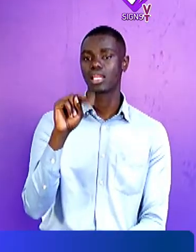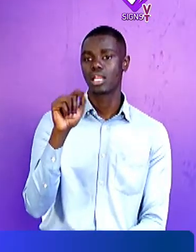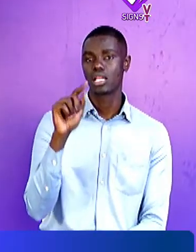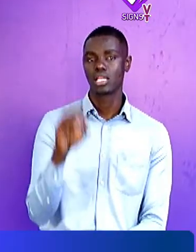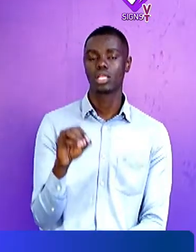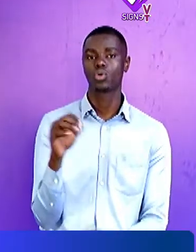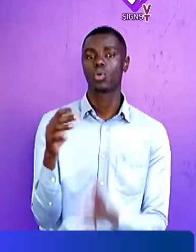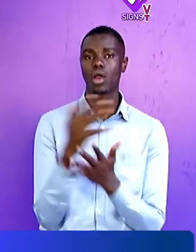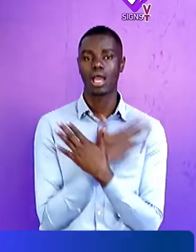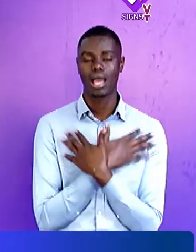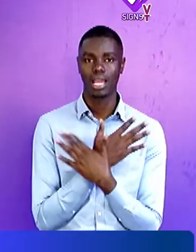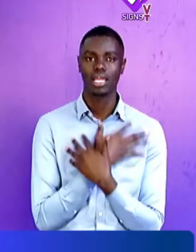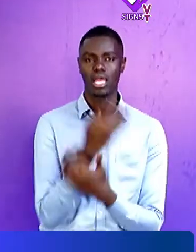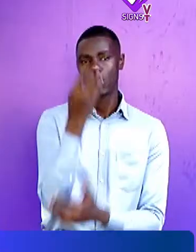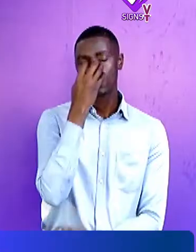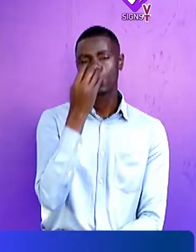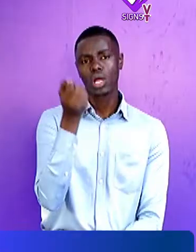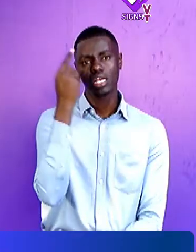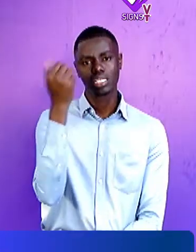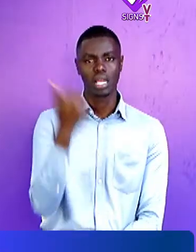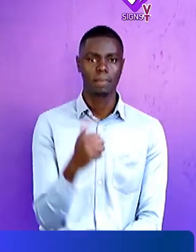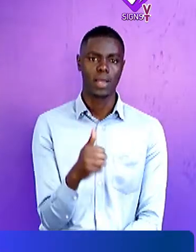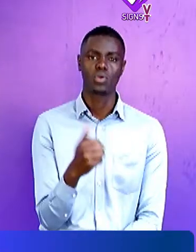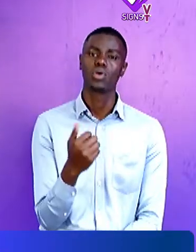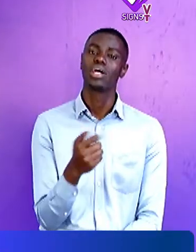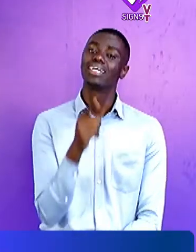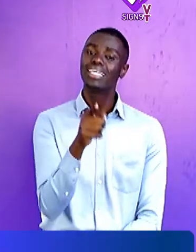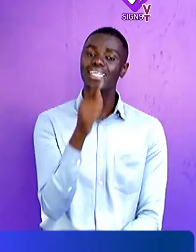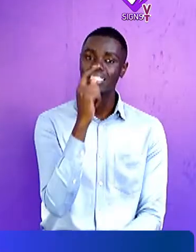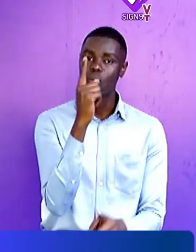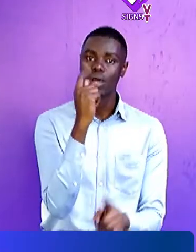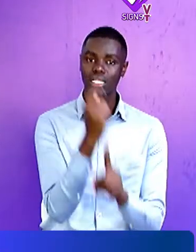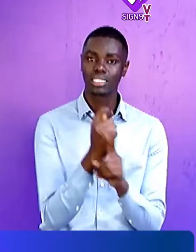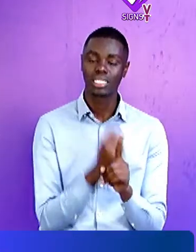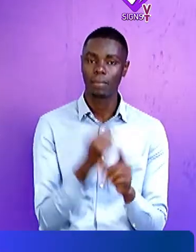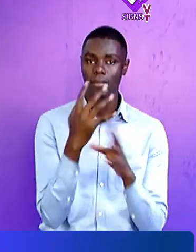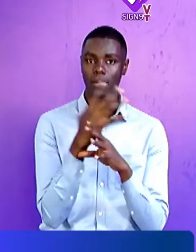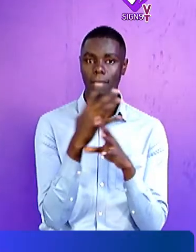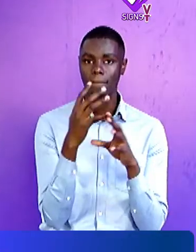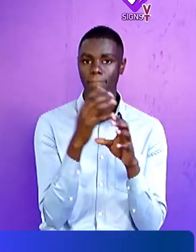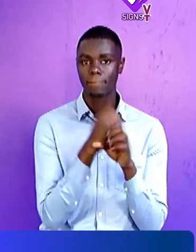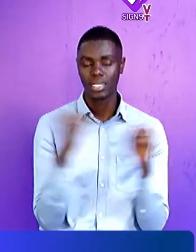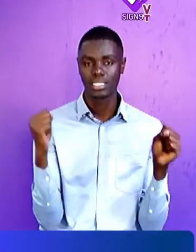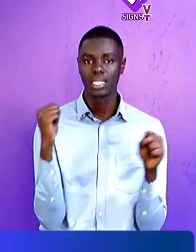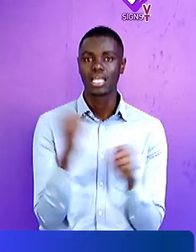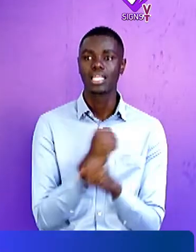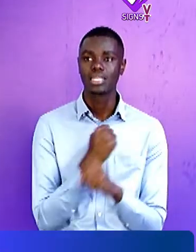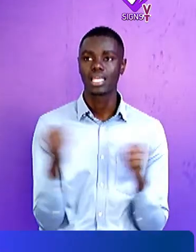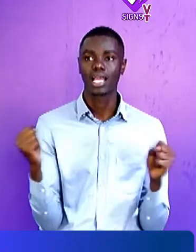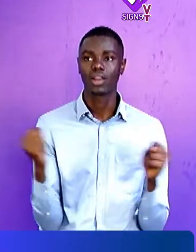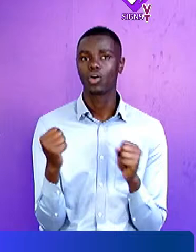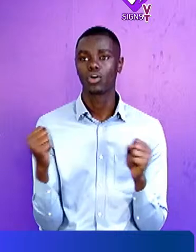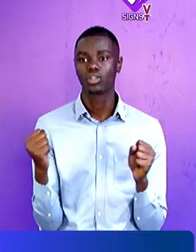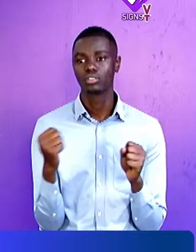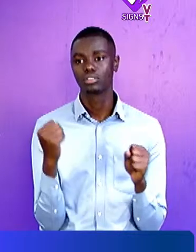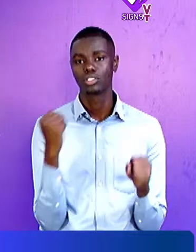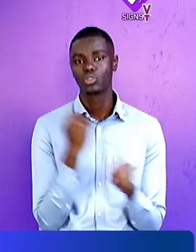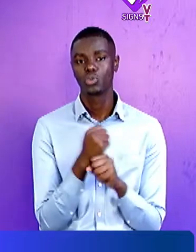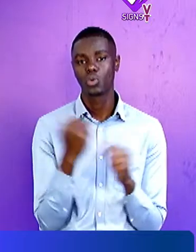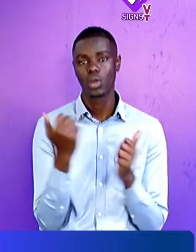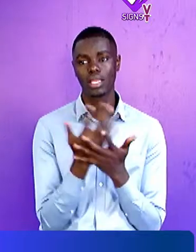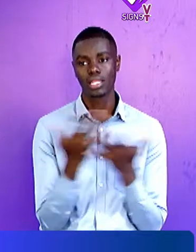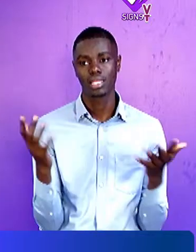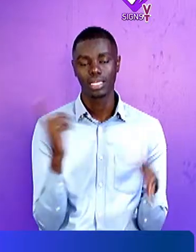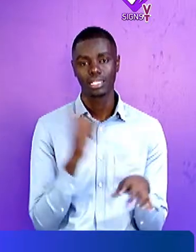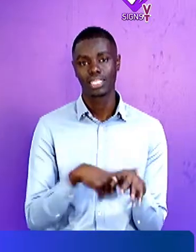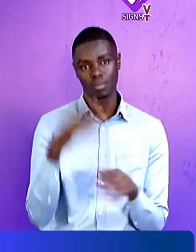William Ruto, and Ruto has not got it. He's telling Ruto that he's a one-term president, because Americans cannot pull the rugs under your table when they